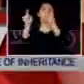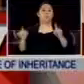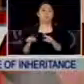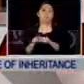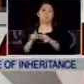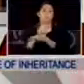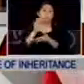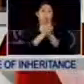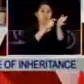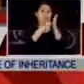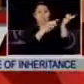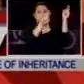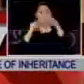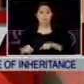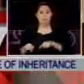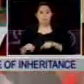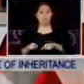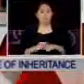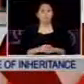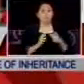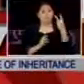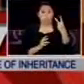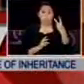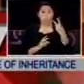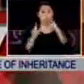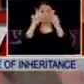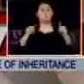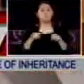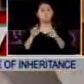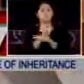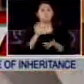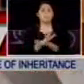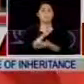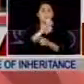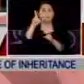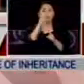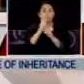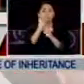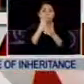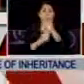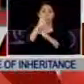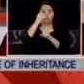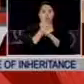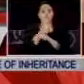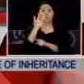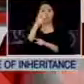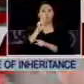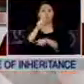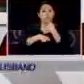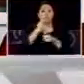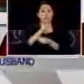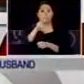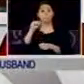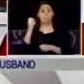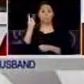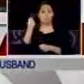both dated January 31, 2012, which it both filed on February 1, 2012. The prosecution